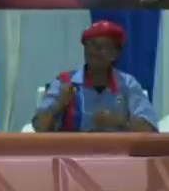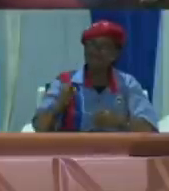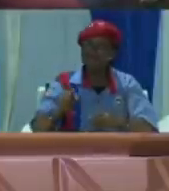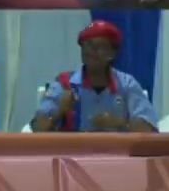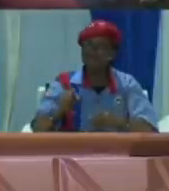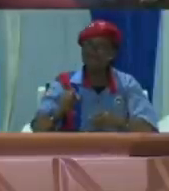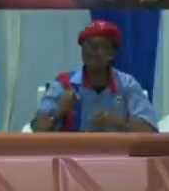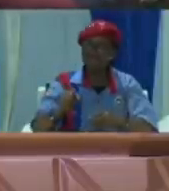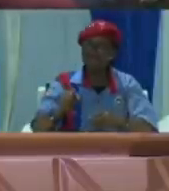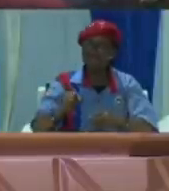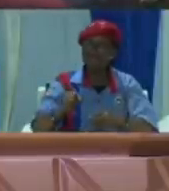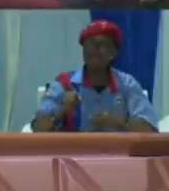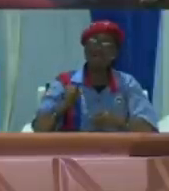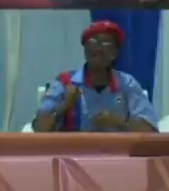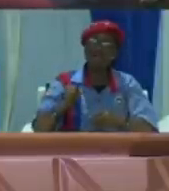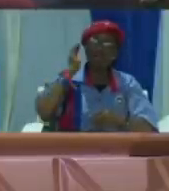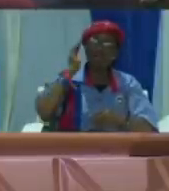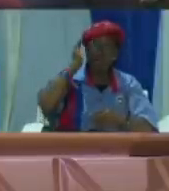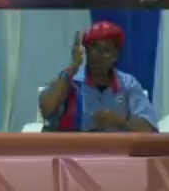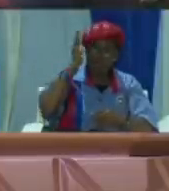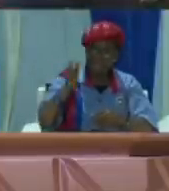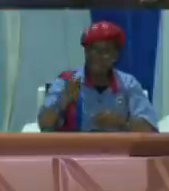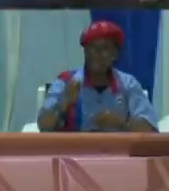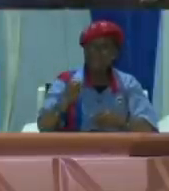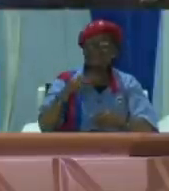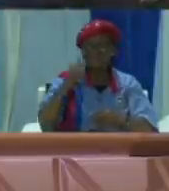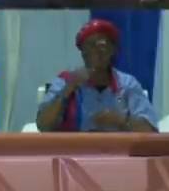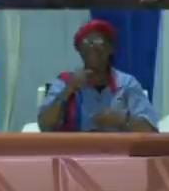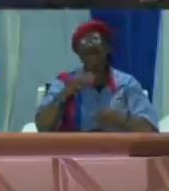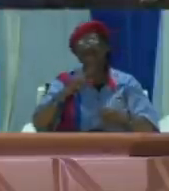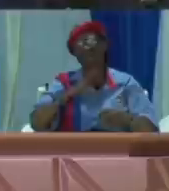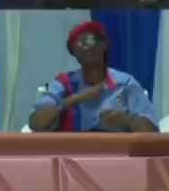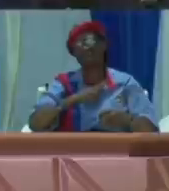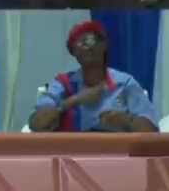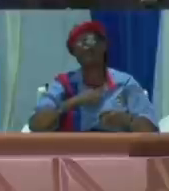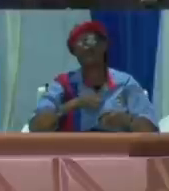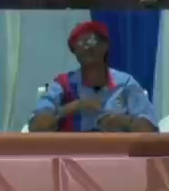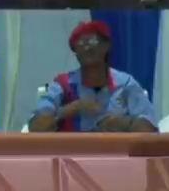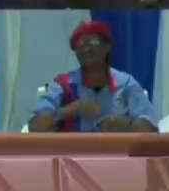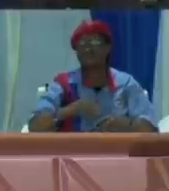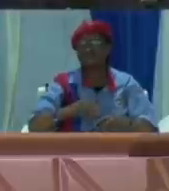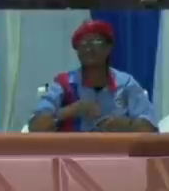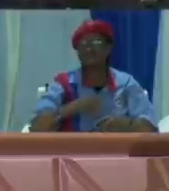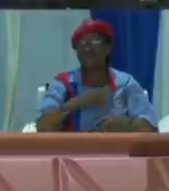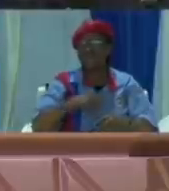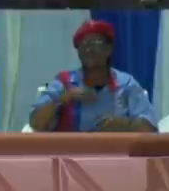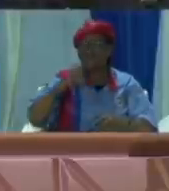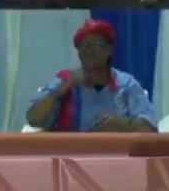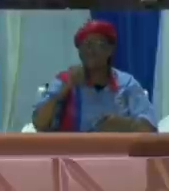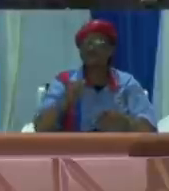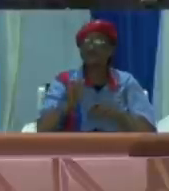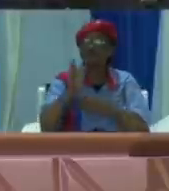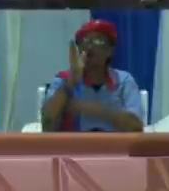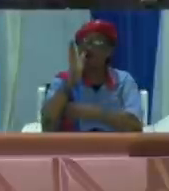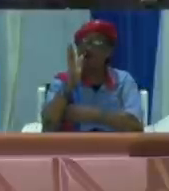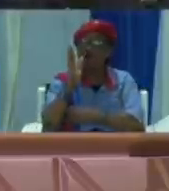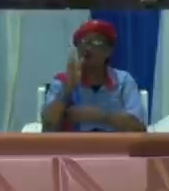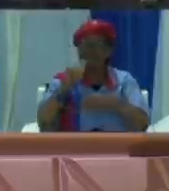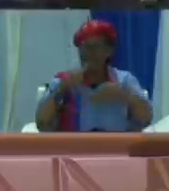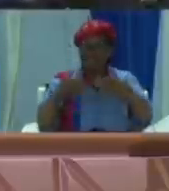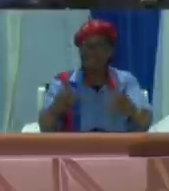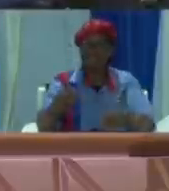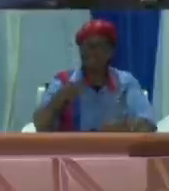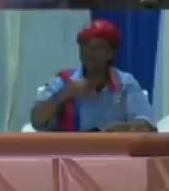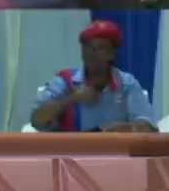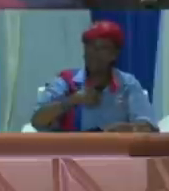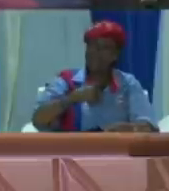tonight. I said, God gave me an